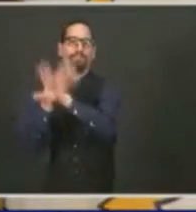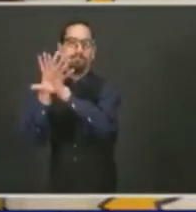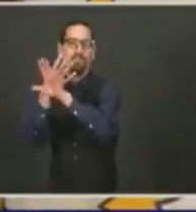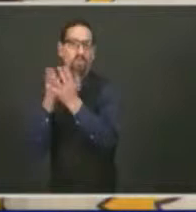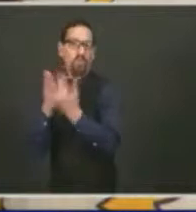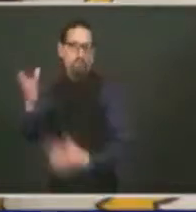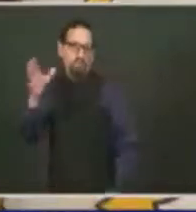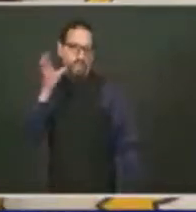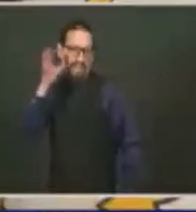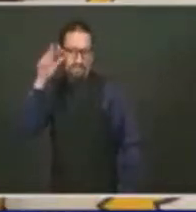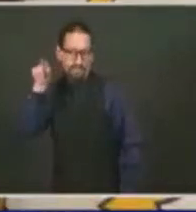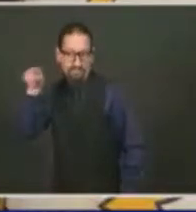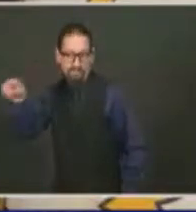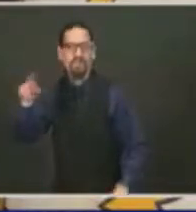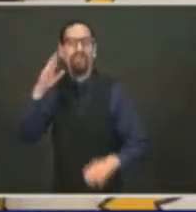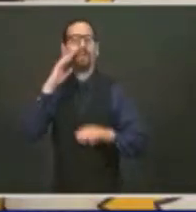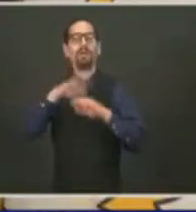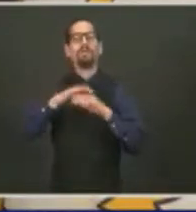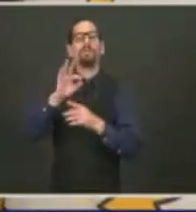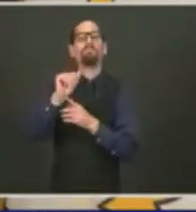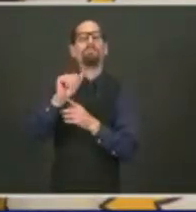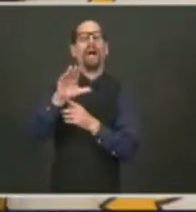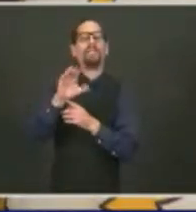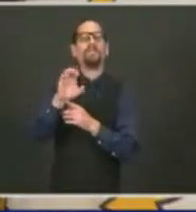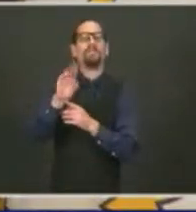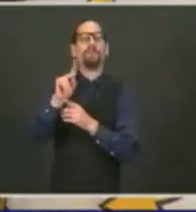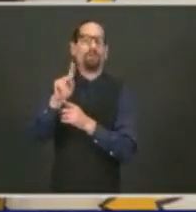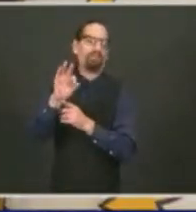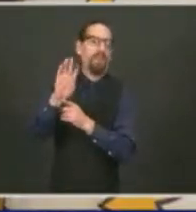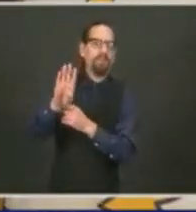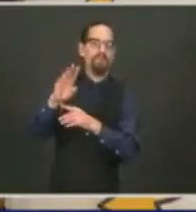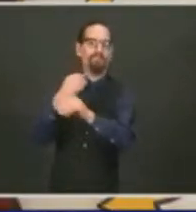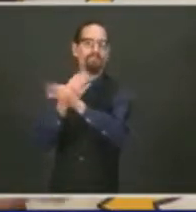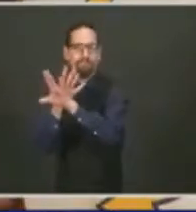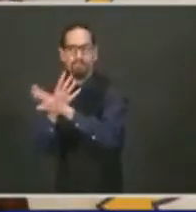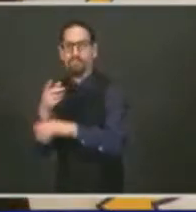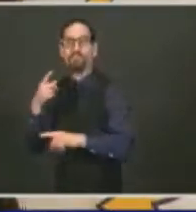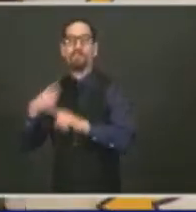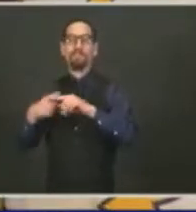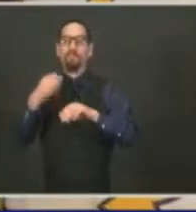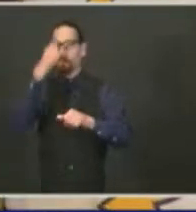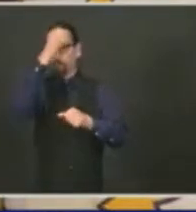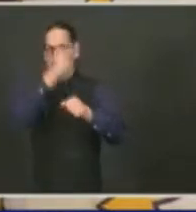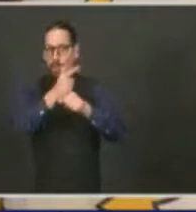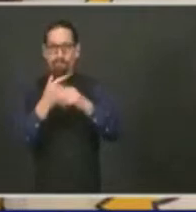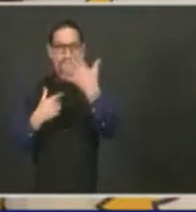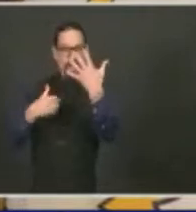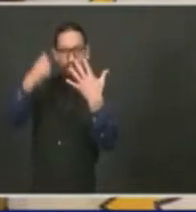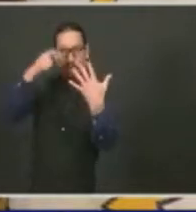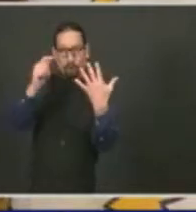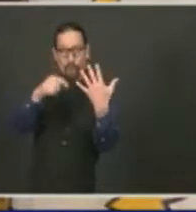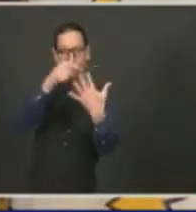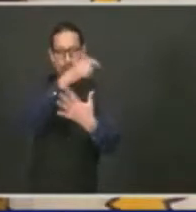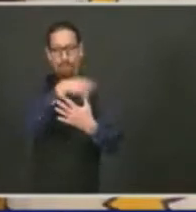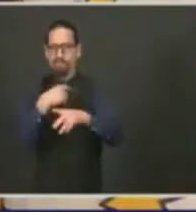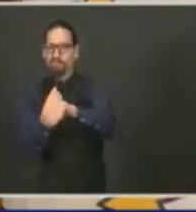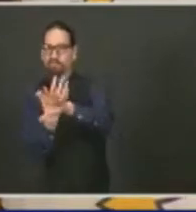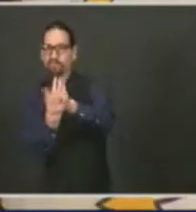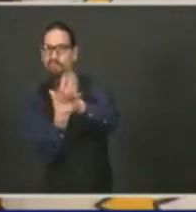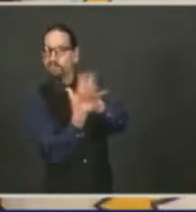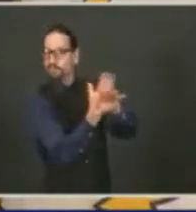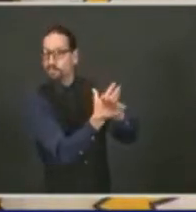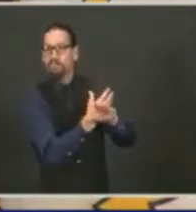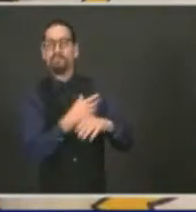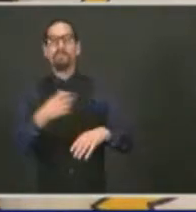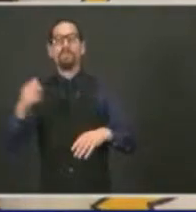portal. I have 5 brothers. I'll portal with all their families. We'll have a great time. But we're not getting together, all 26 plus of us. We're just not doing that this